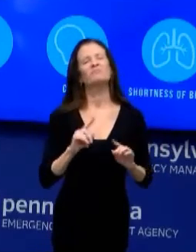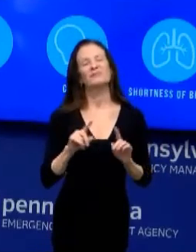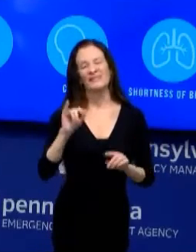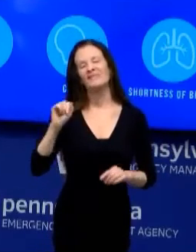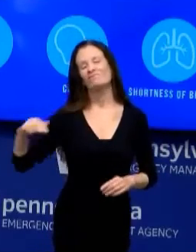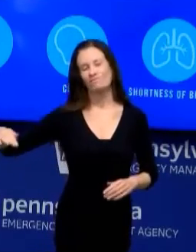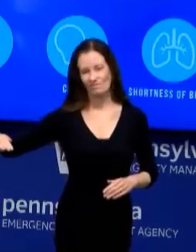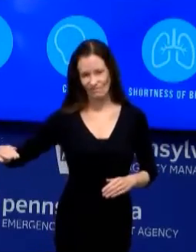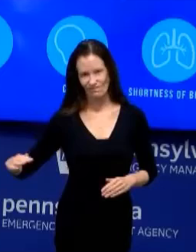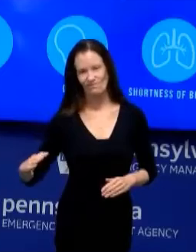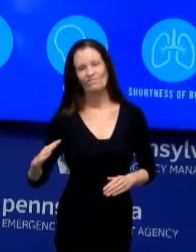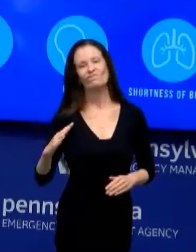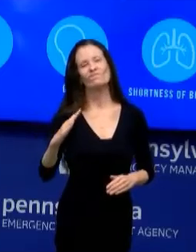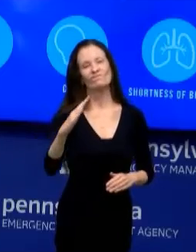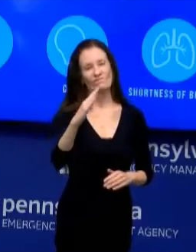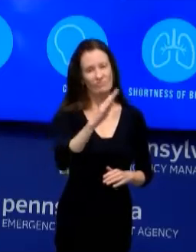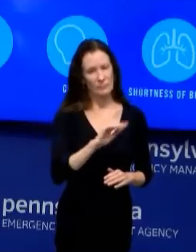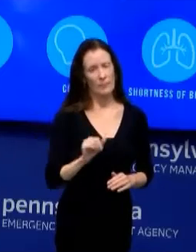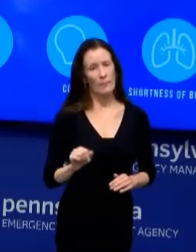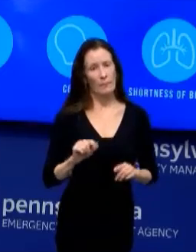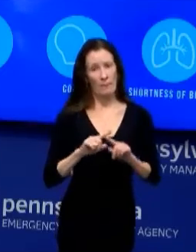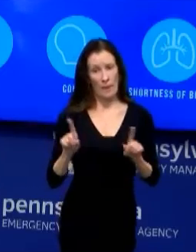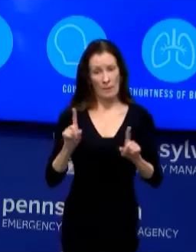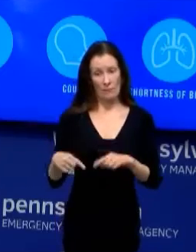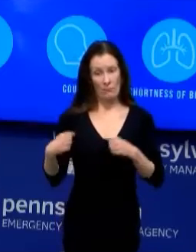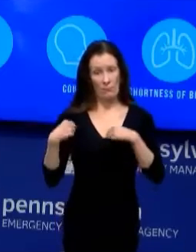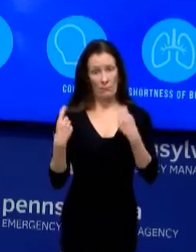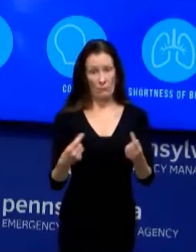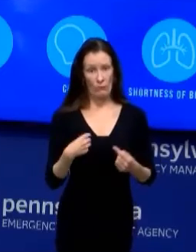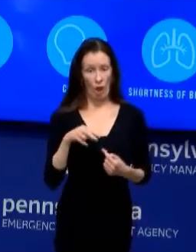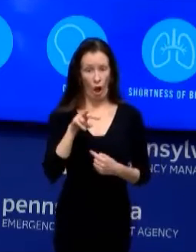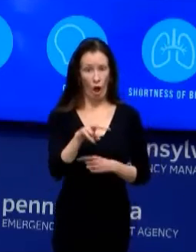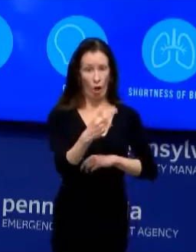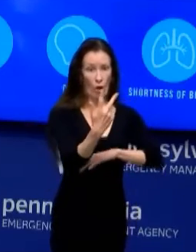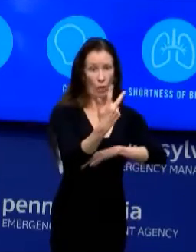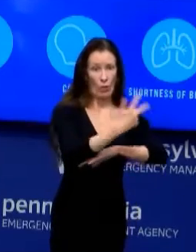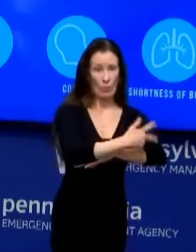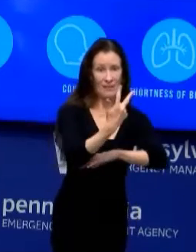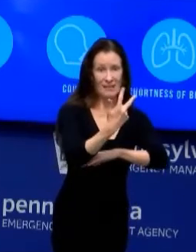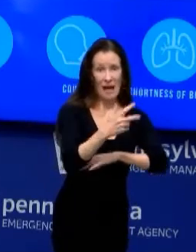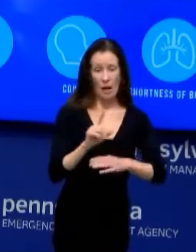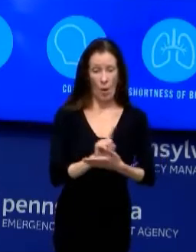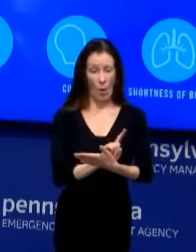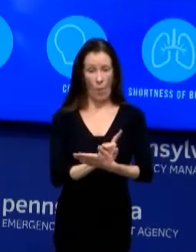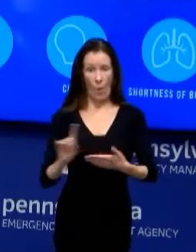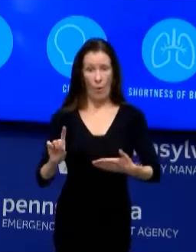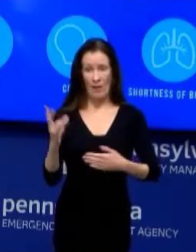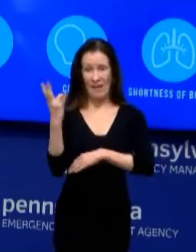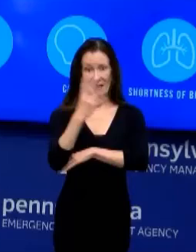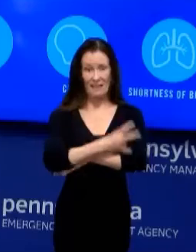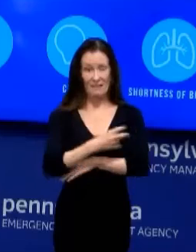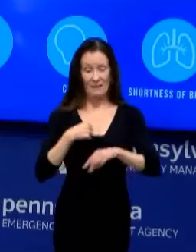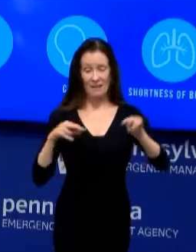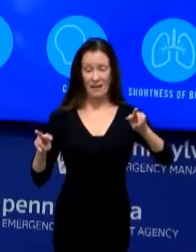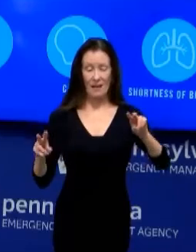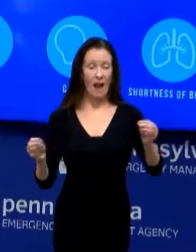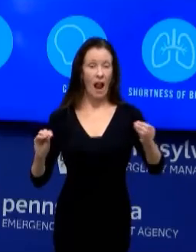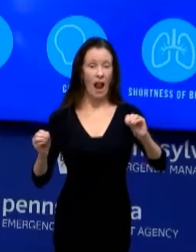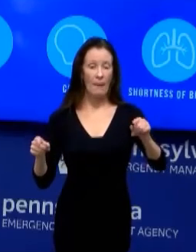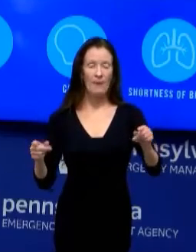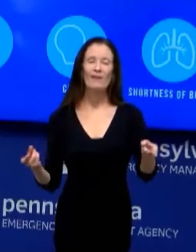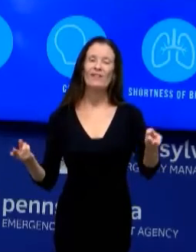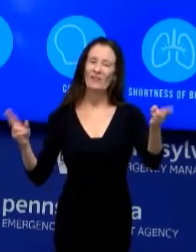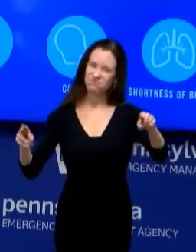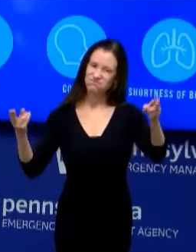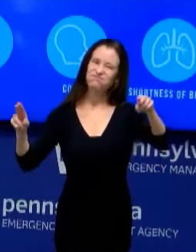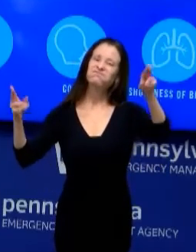and 7-day averages over time, it's going up. And so we need to be prepared for that surge over time,